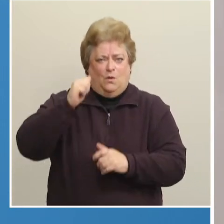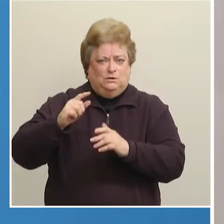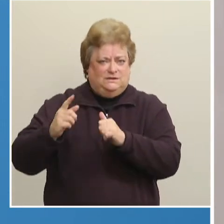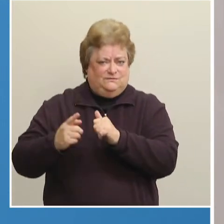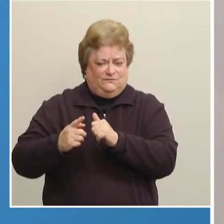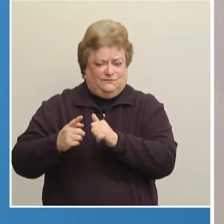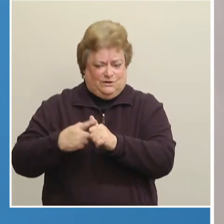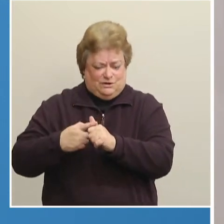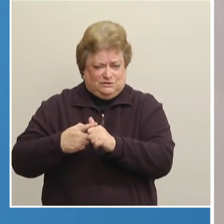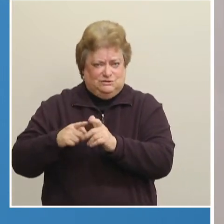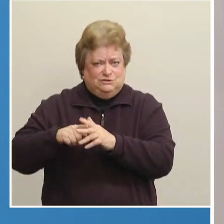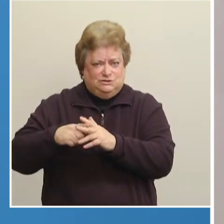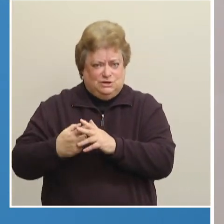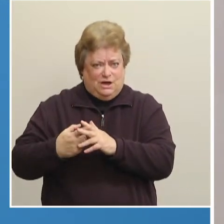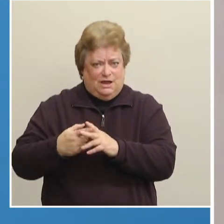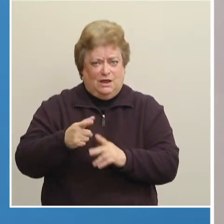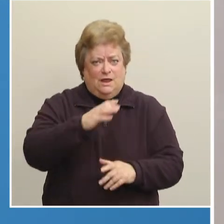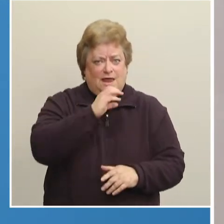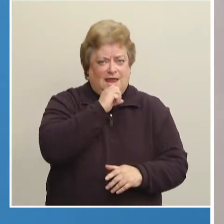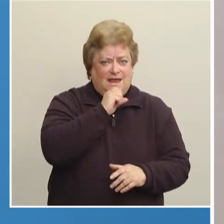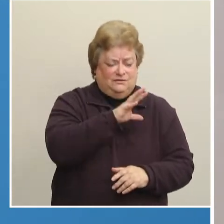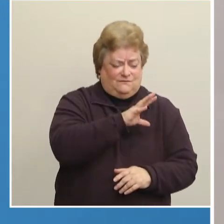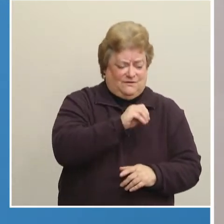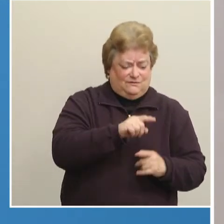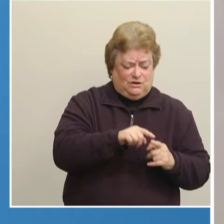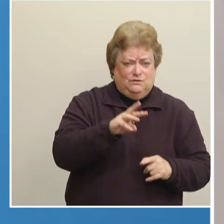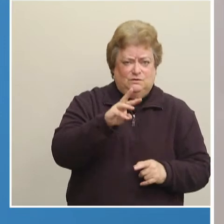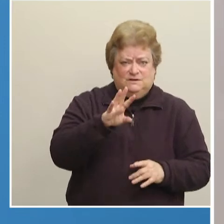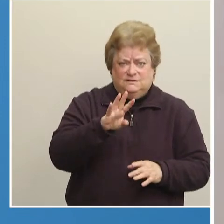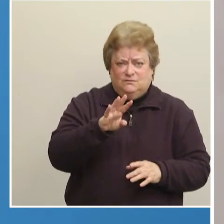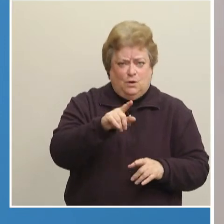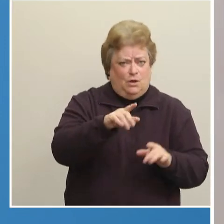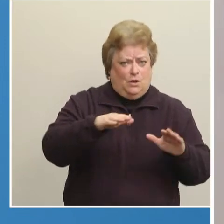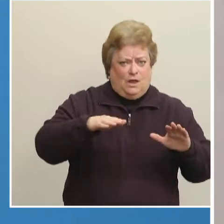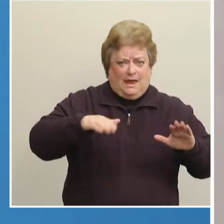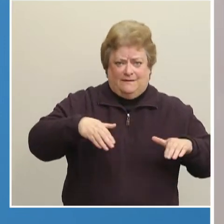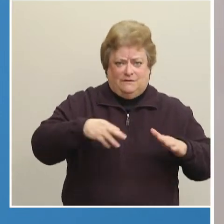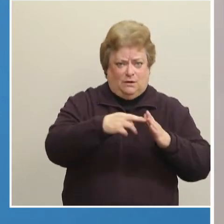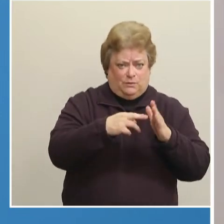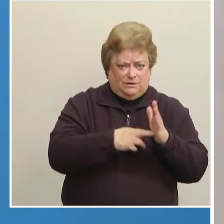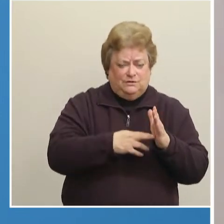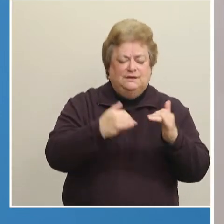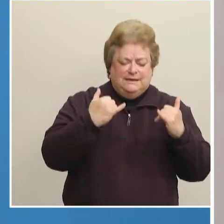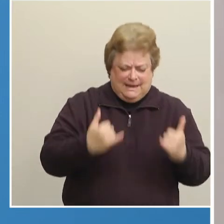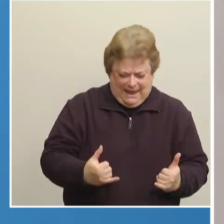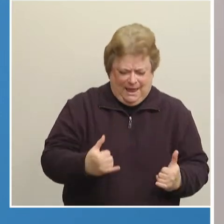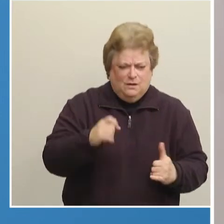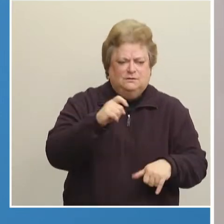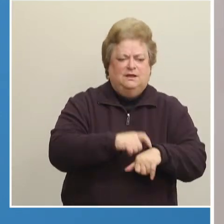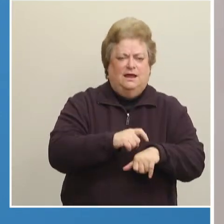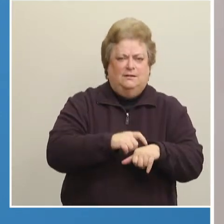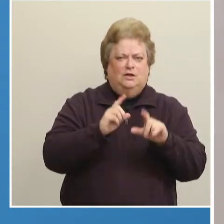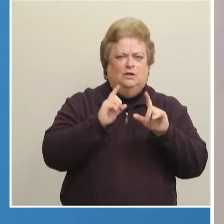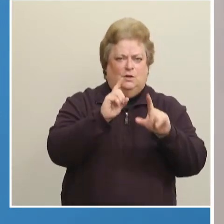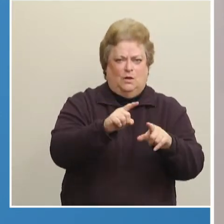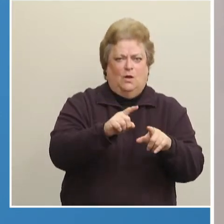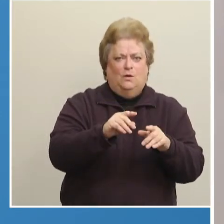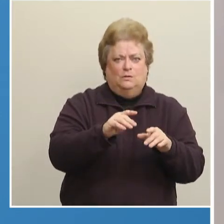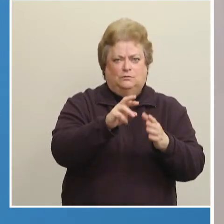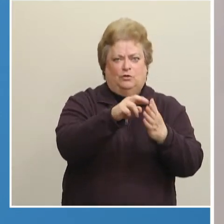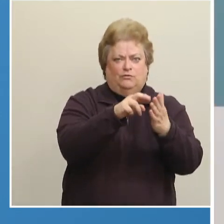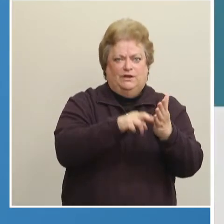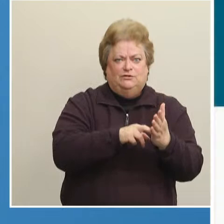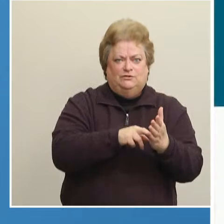residents. If you are age 50 through 64 and you have not yet registered, now is the time to complete this simple